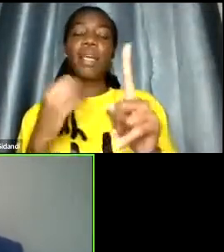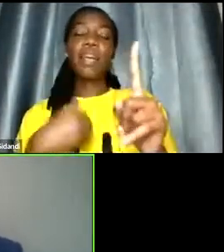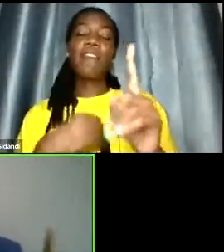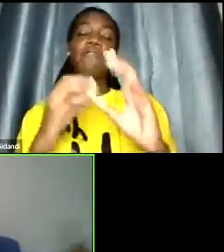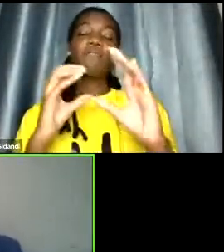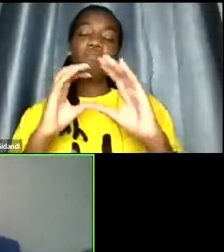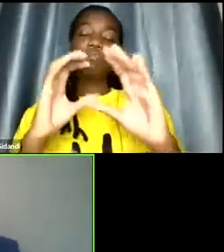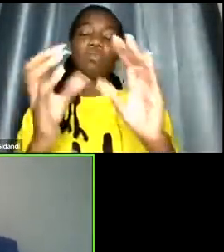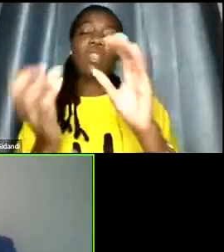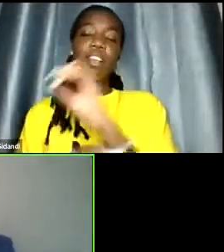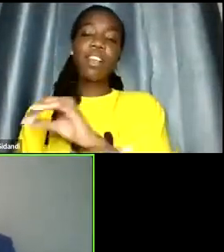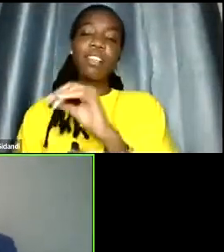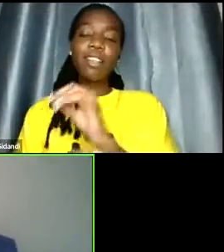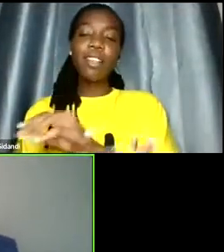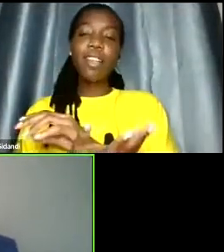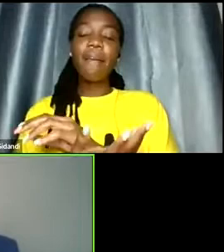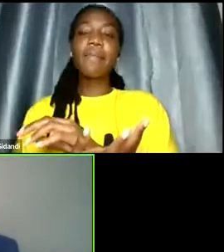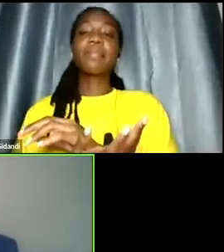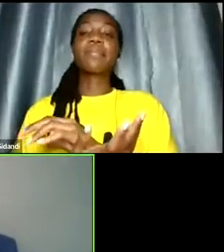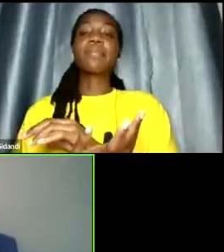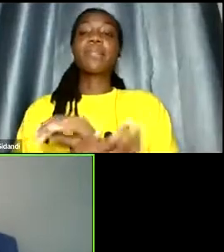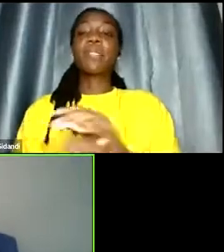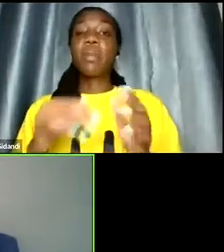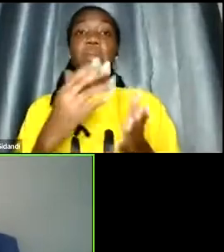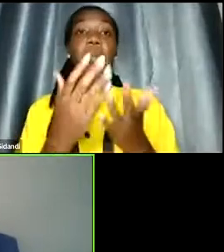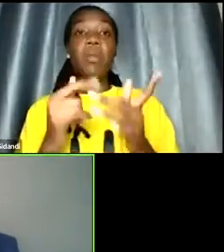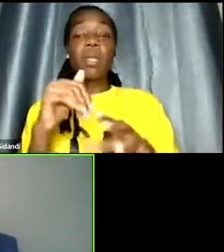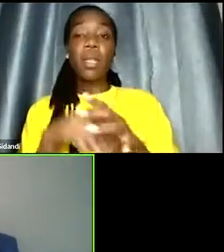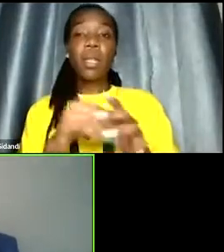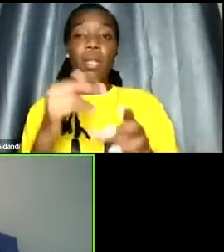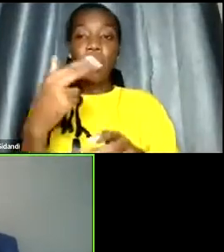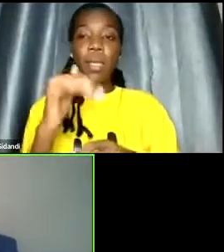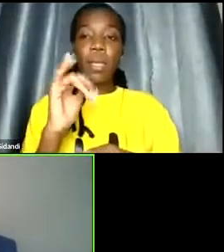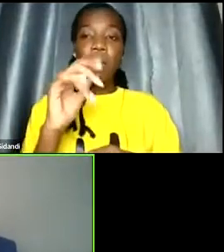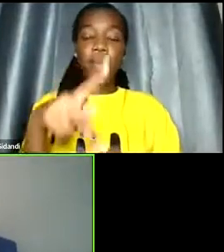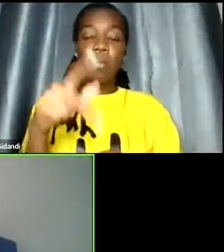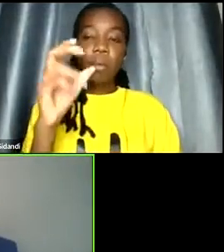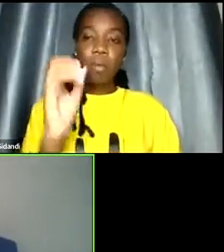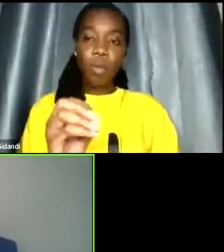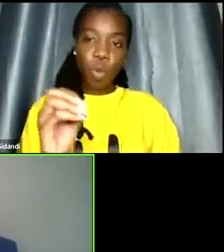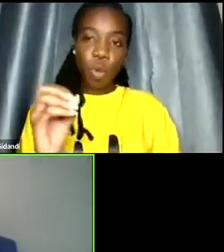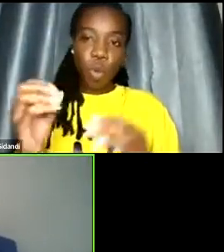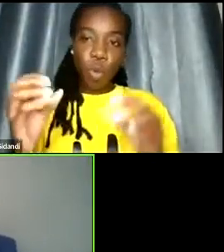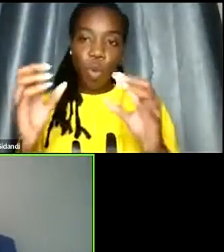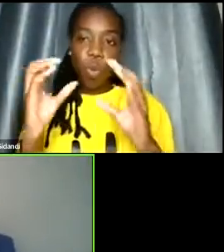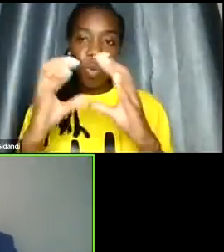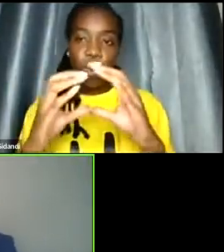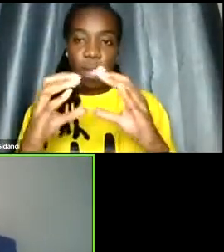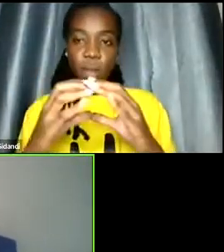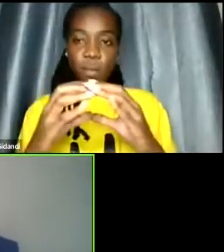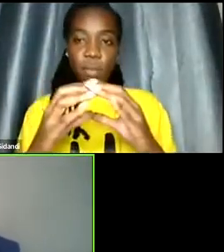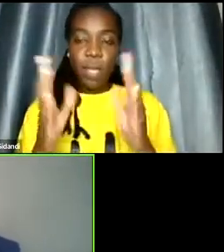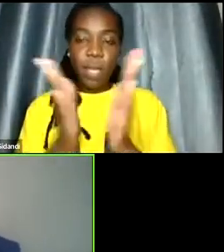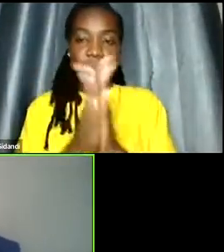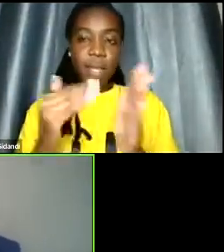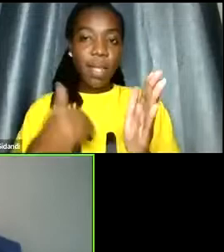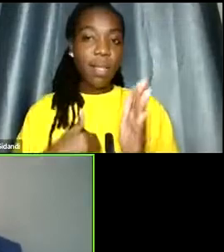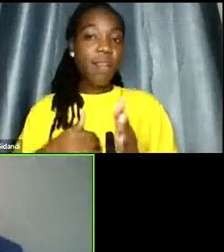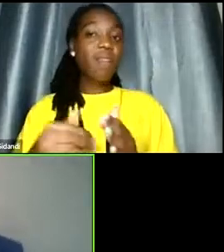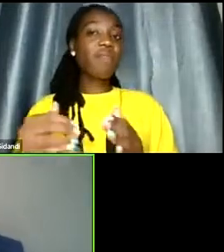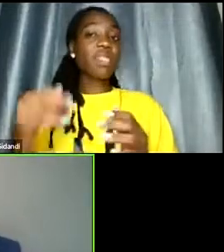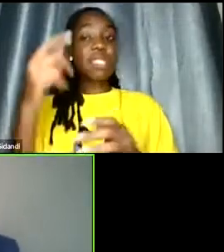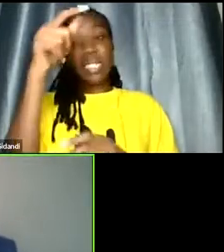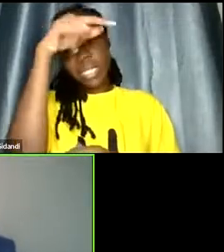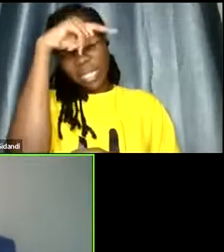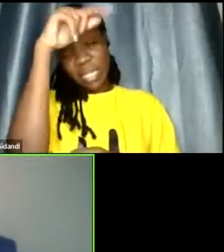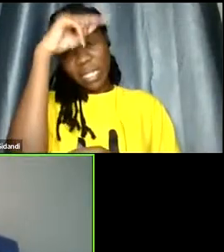jumped. They were not necessarily even in the hyper pool. They were not among the people with first-class degrees. They had past degrees. They came through.